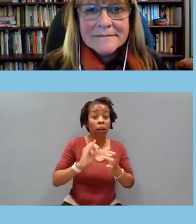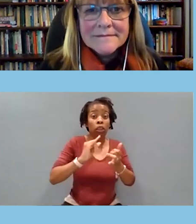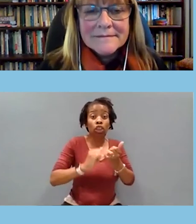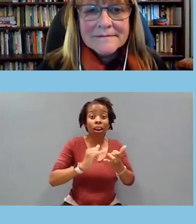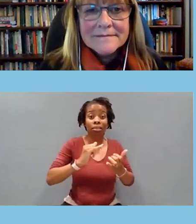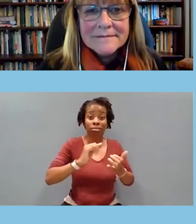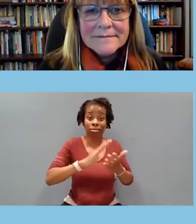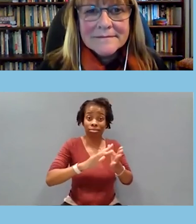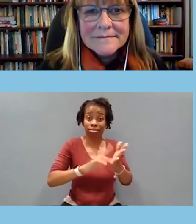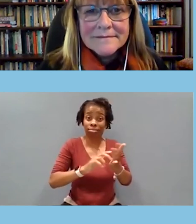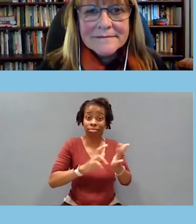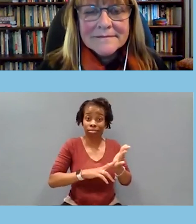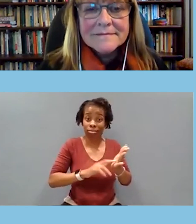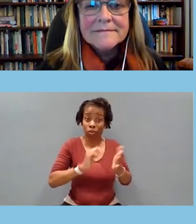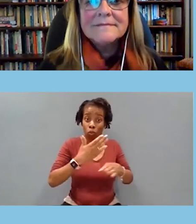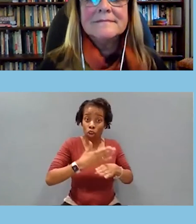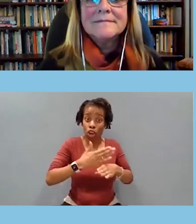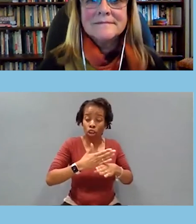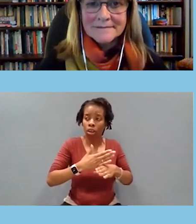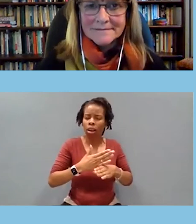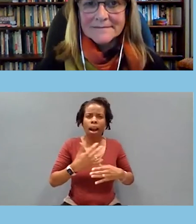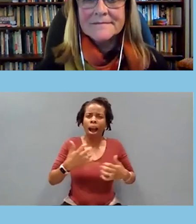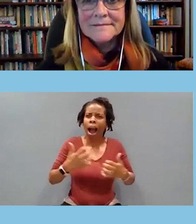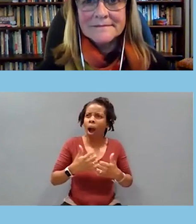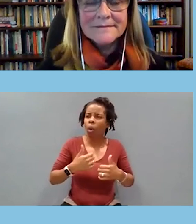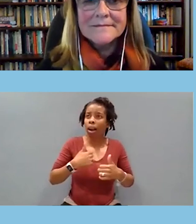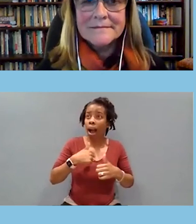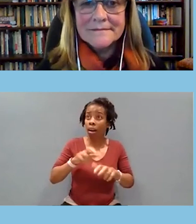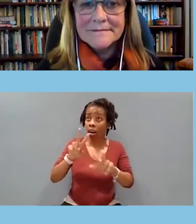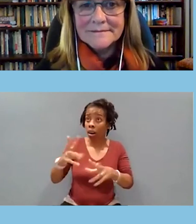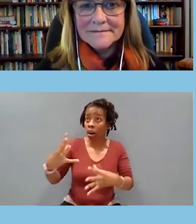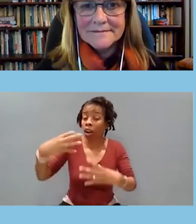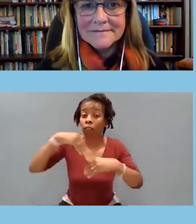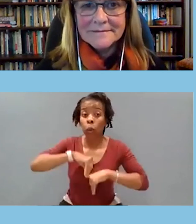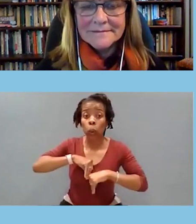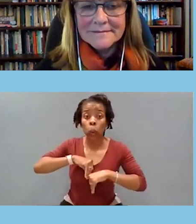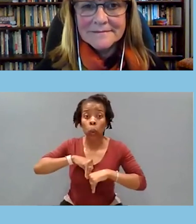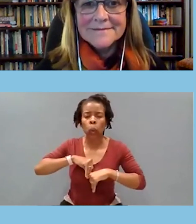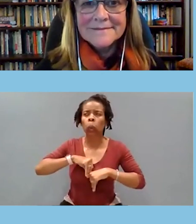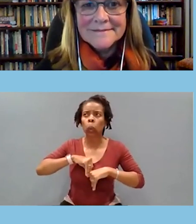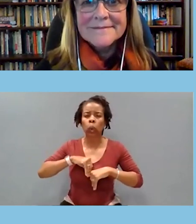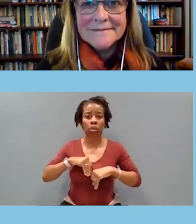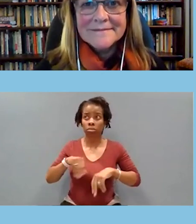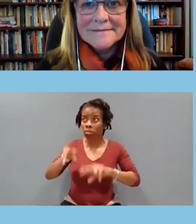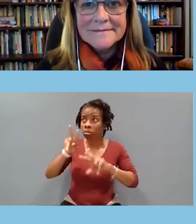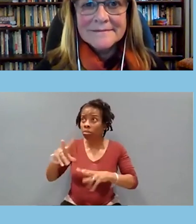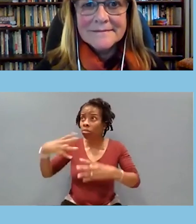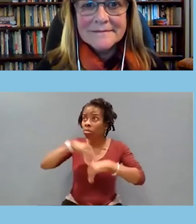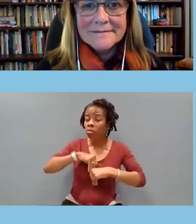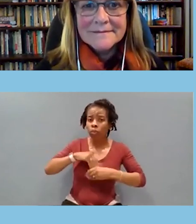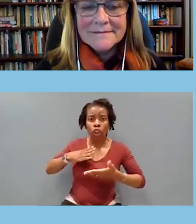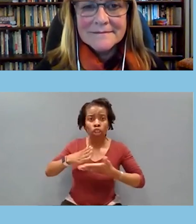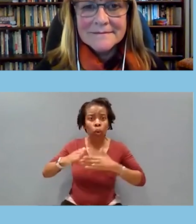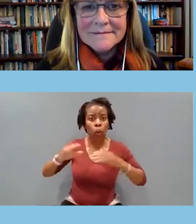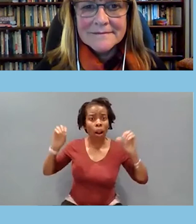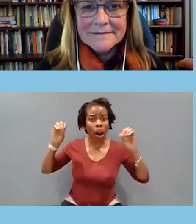to be necessary to the viewing of the artwork, the fact that there ought to be lighting in the room, the fact that there needs to be